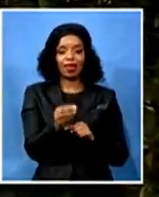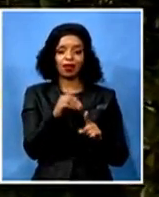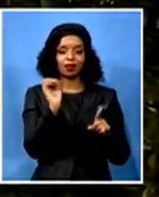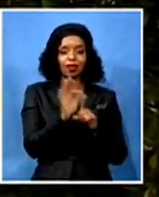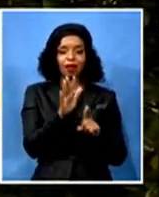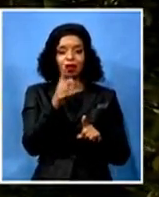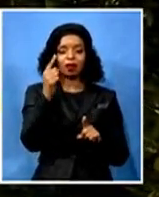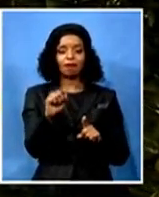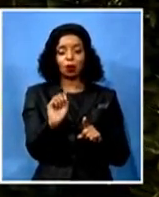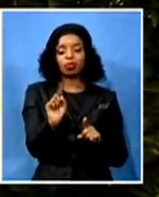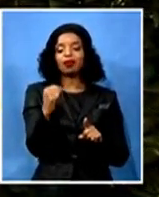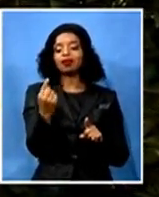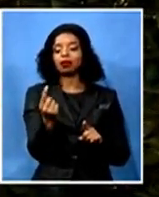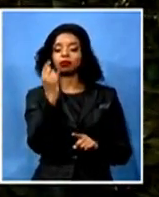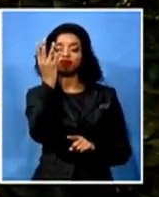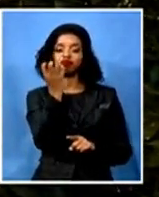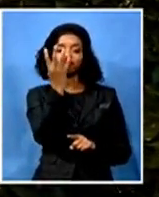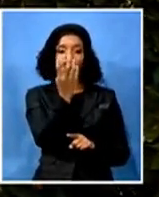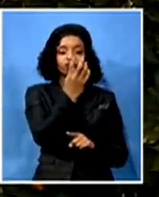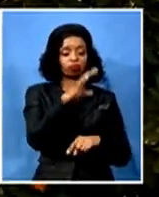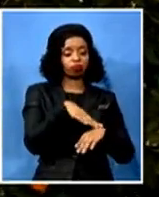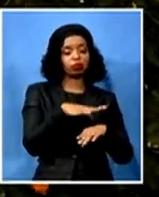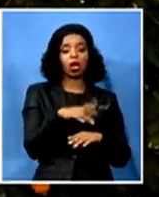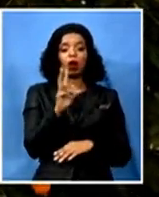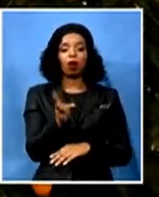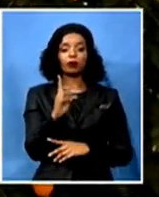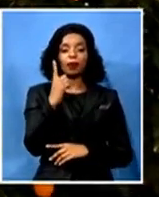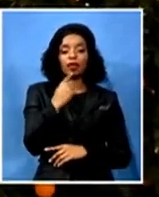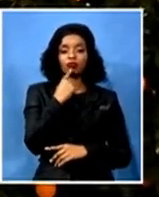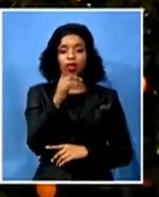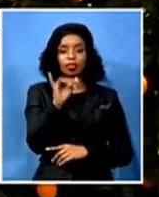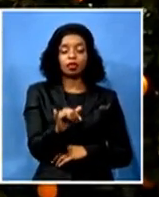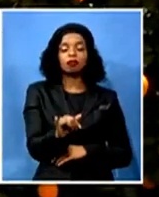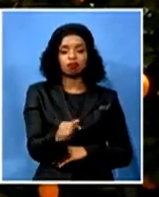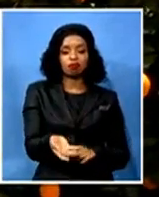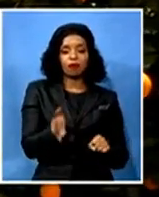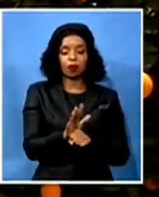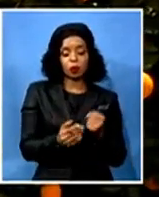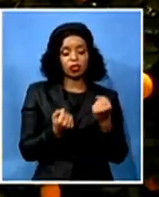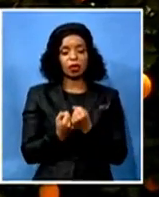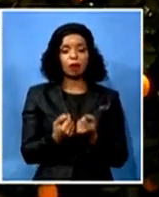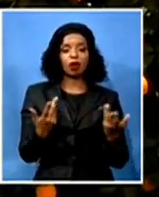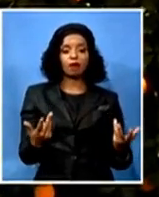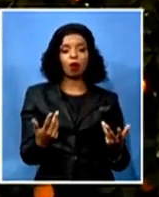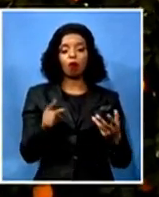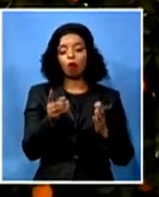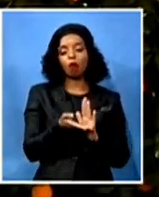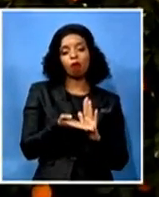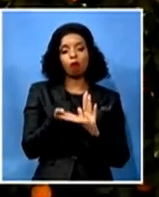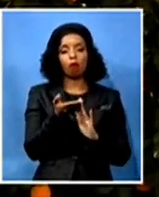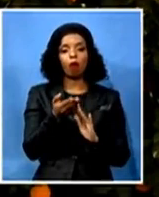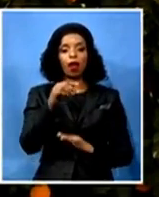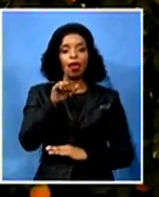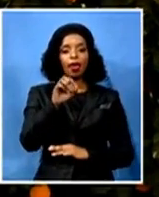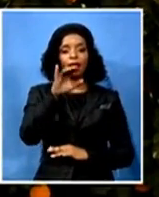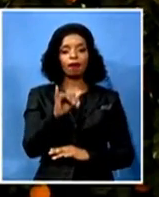there that they are in full support of an increased levy of 120%, which will provide such